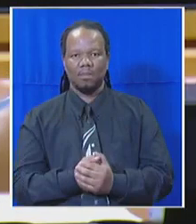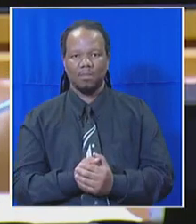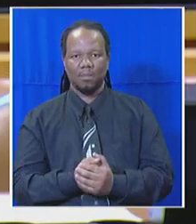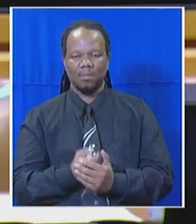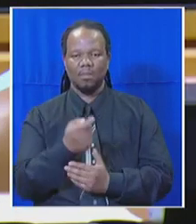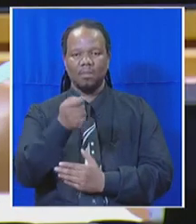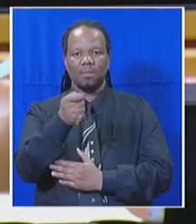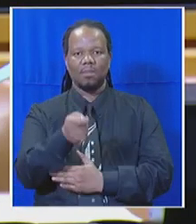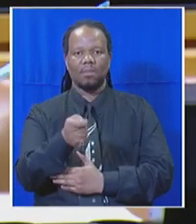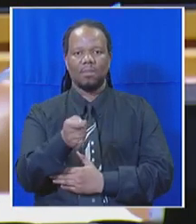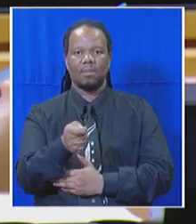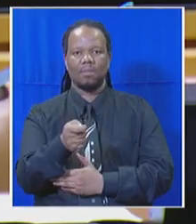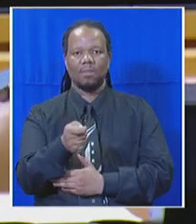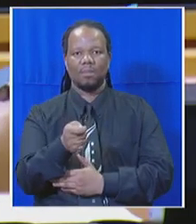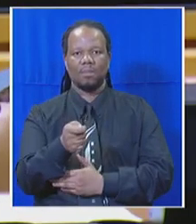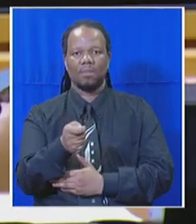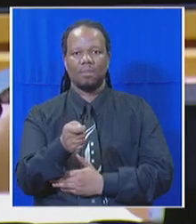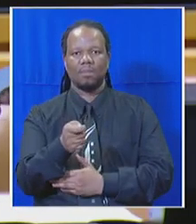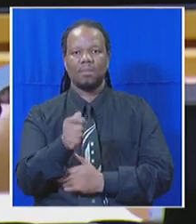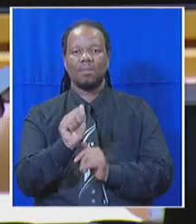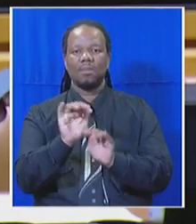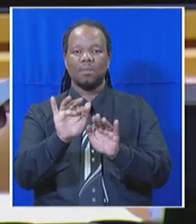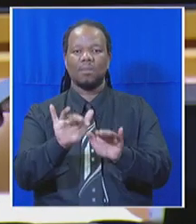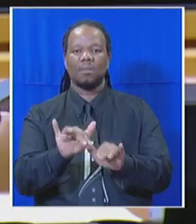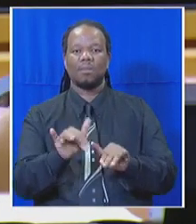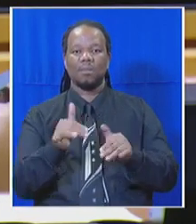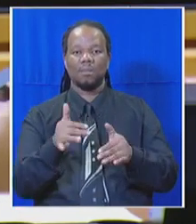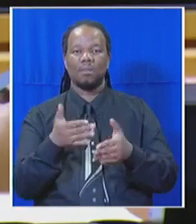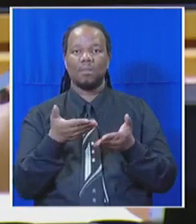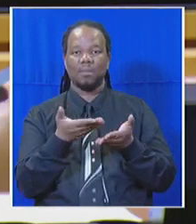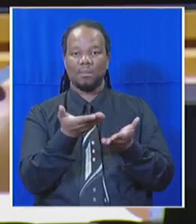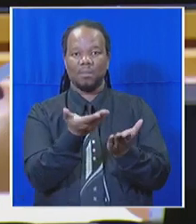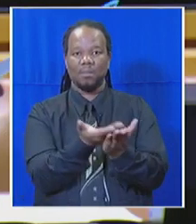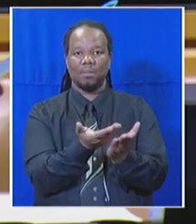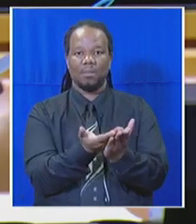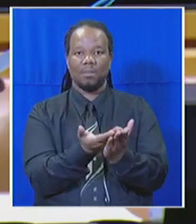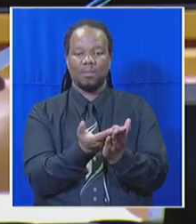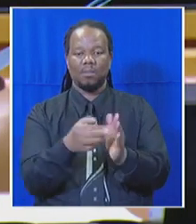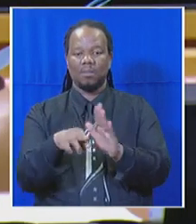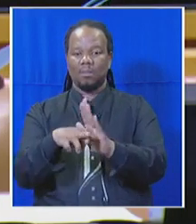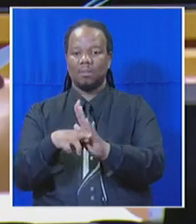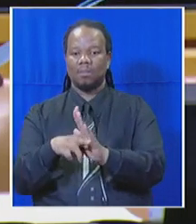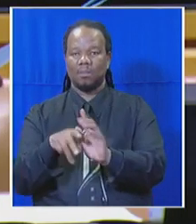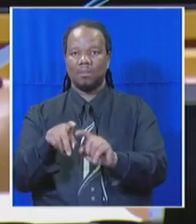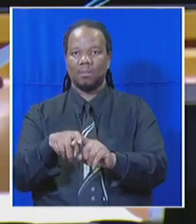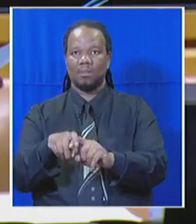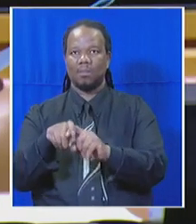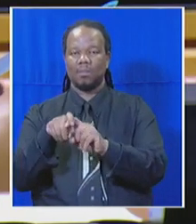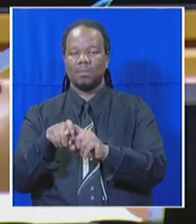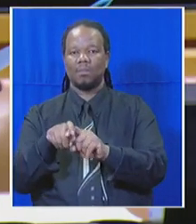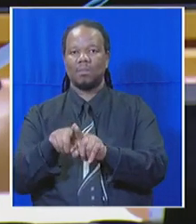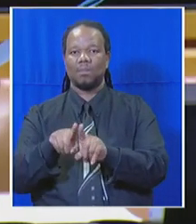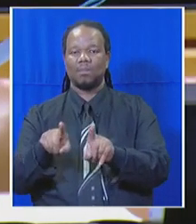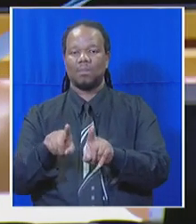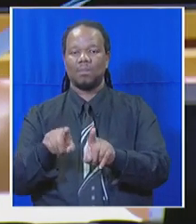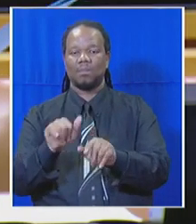Speaker, I move that the House suspends the following rules for the purpose of scheduling